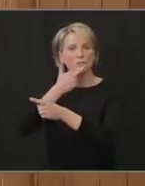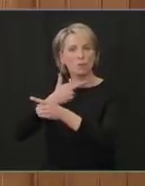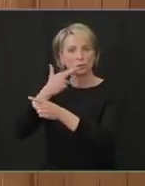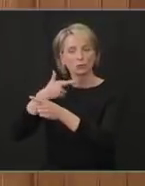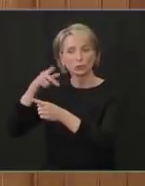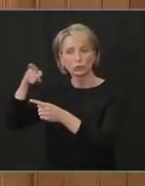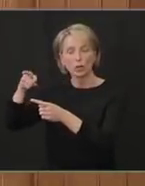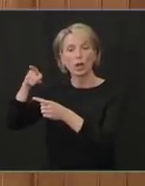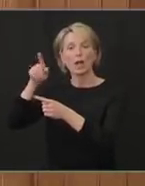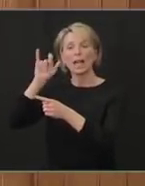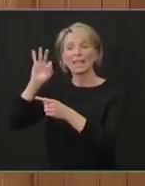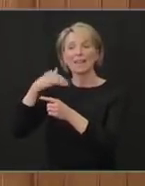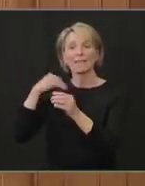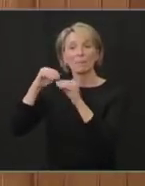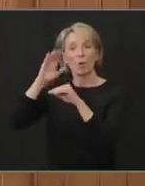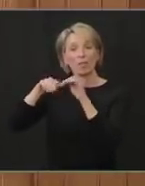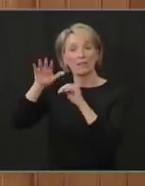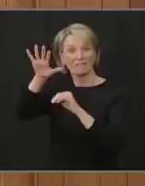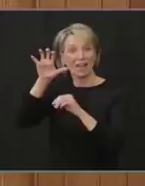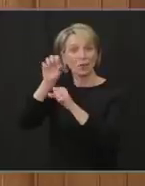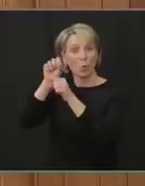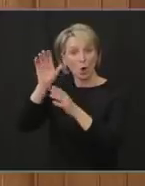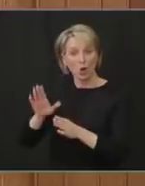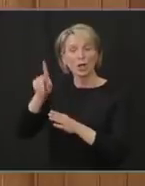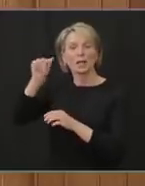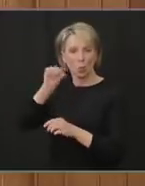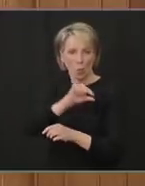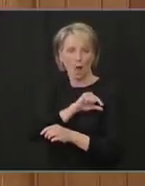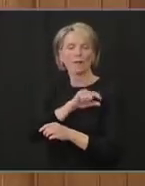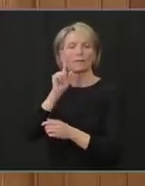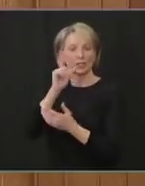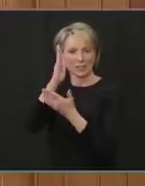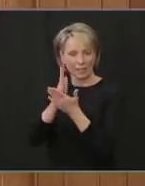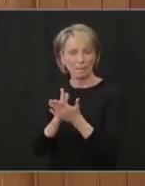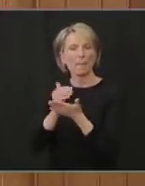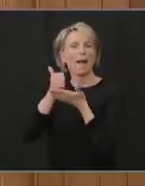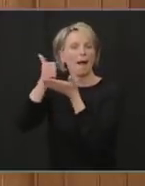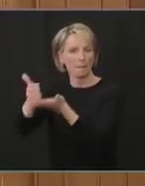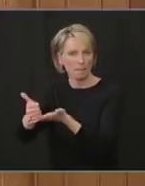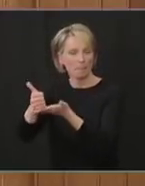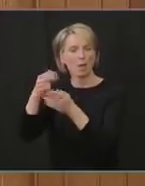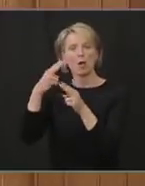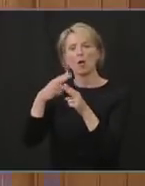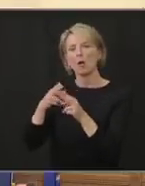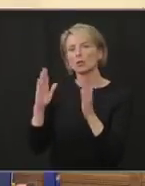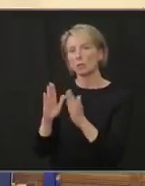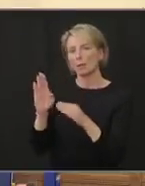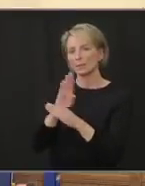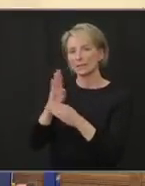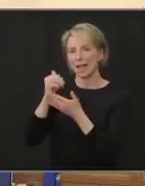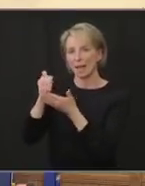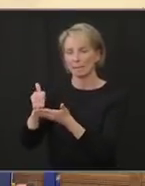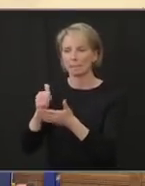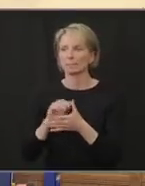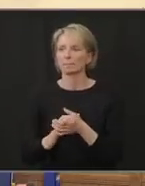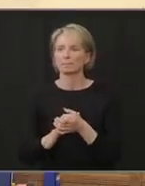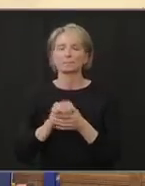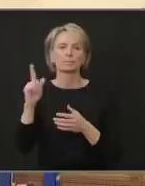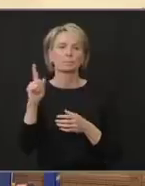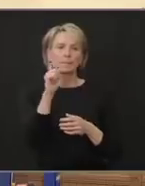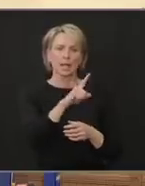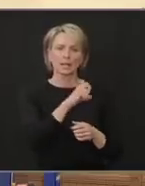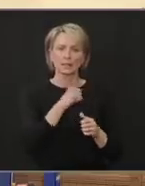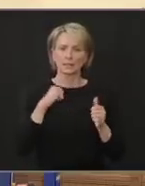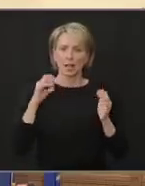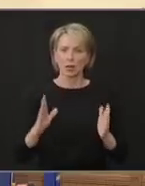above 500 employees to be able to qualify for some of the small business assistance. Senators, is there anything that you guys are doing to